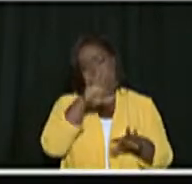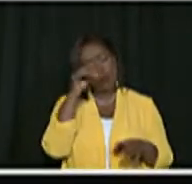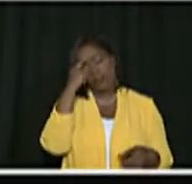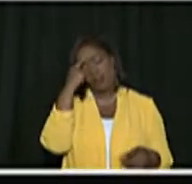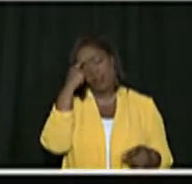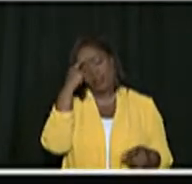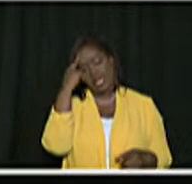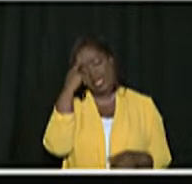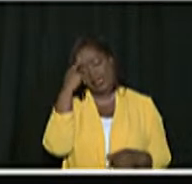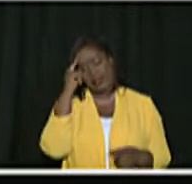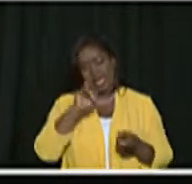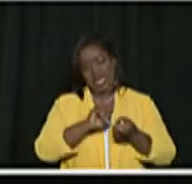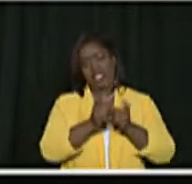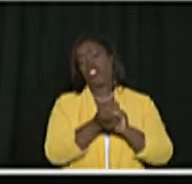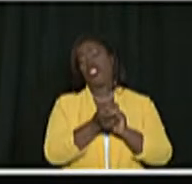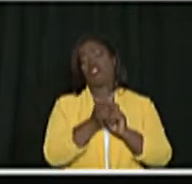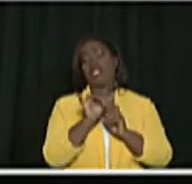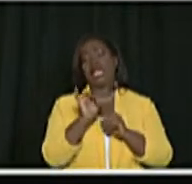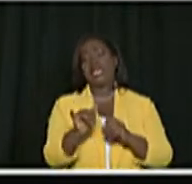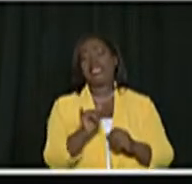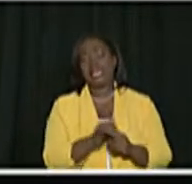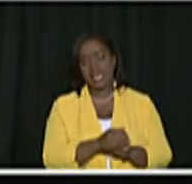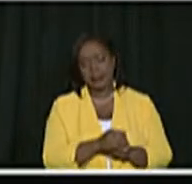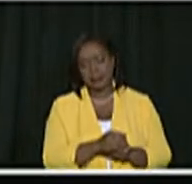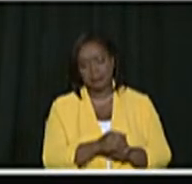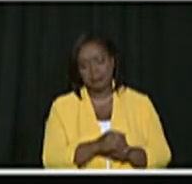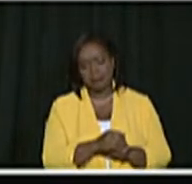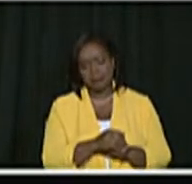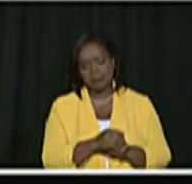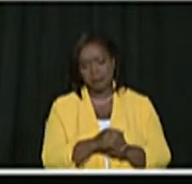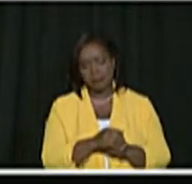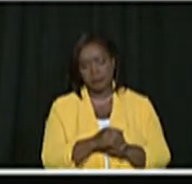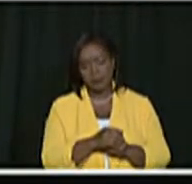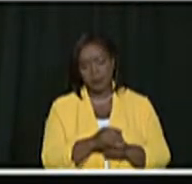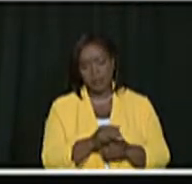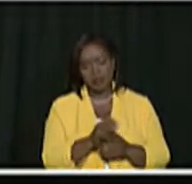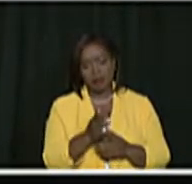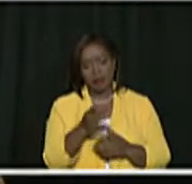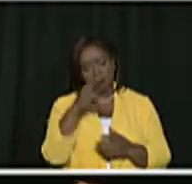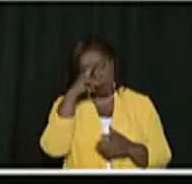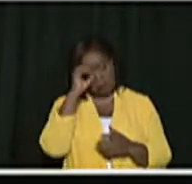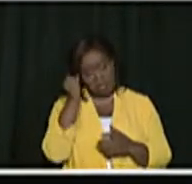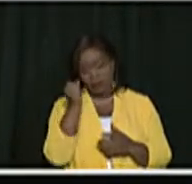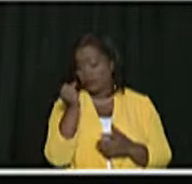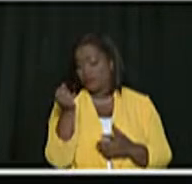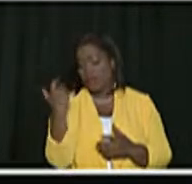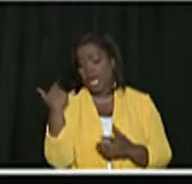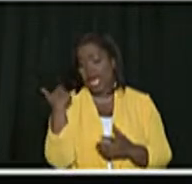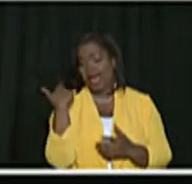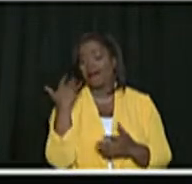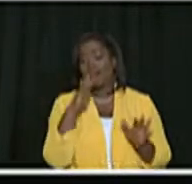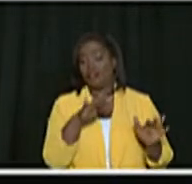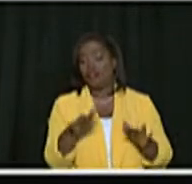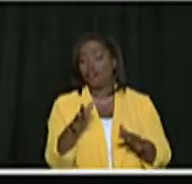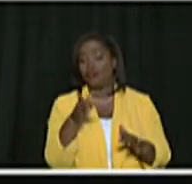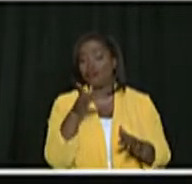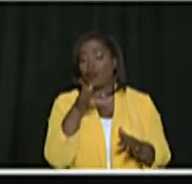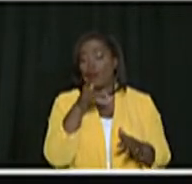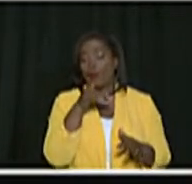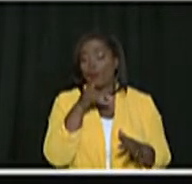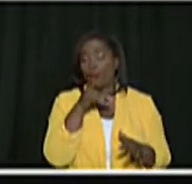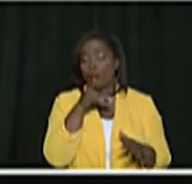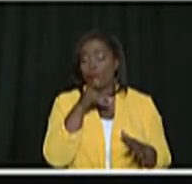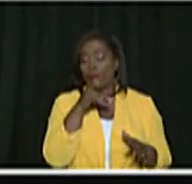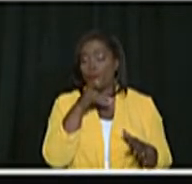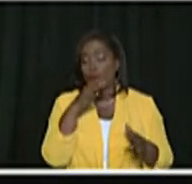these categories of children, they are somewhere between those who have committed offences and those who are in need of care